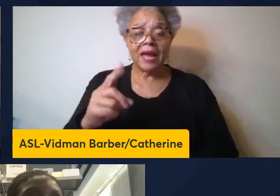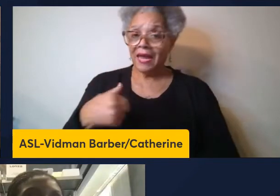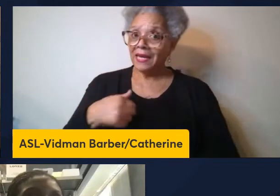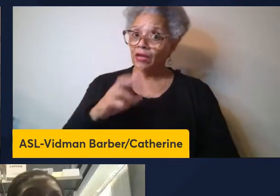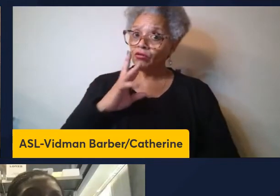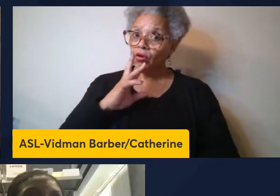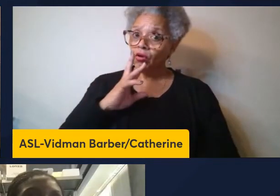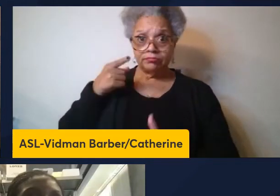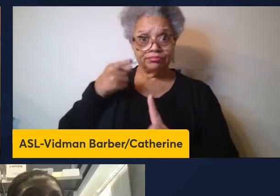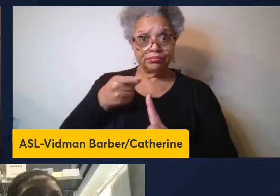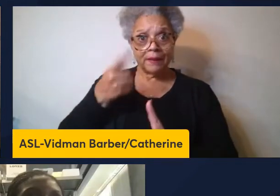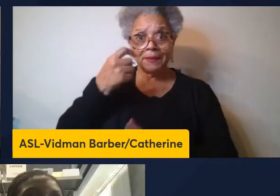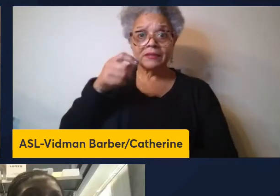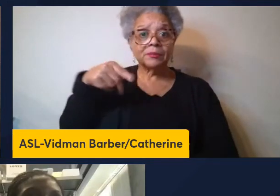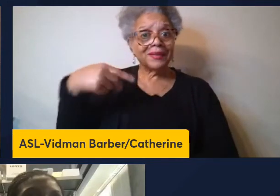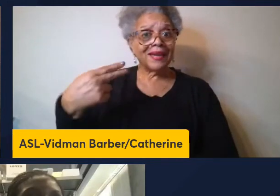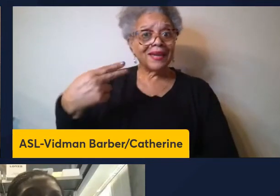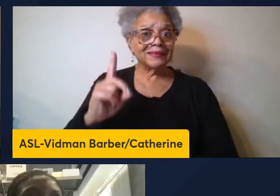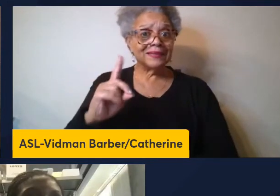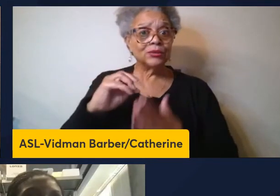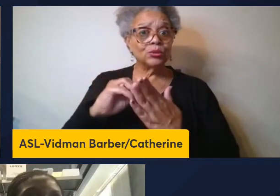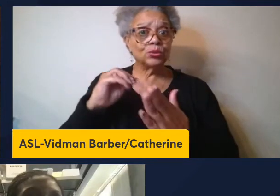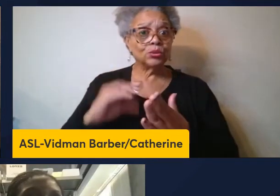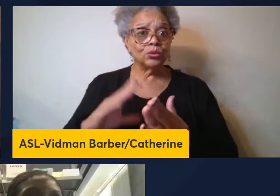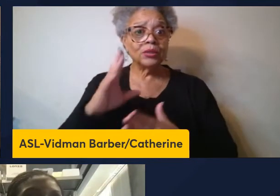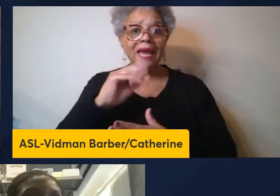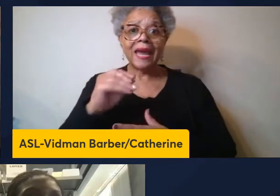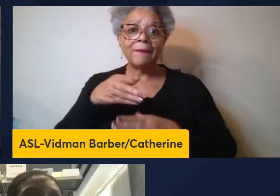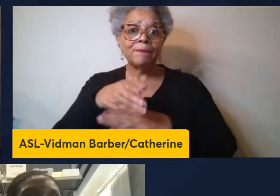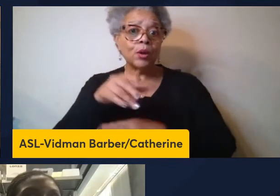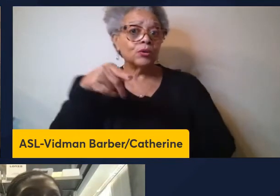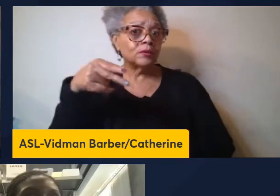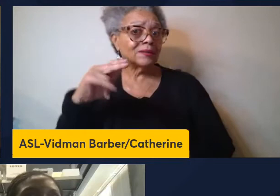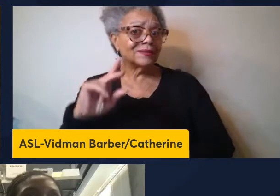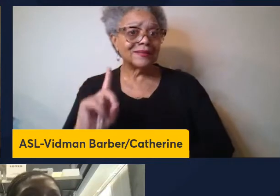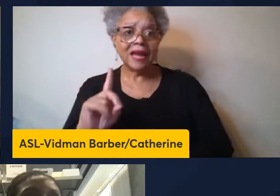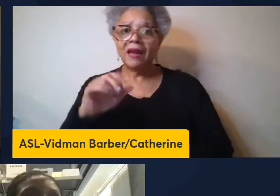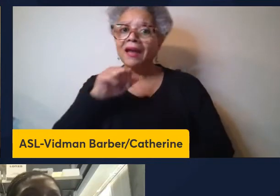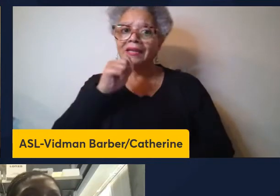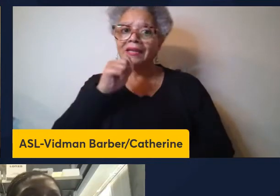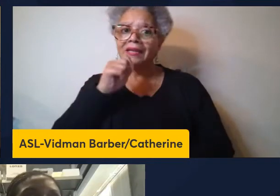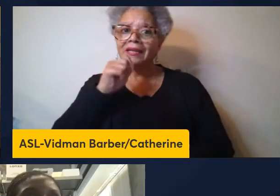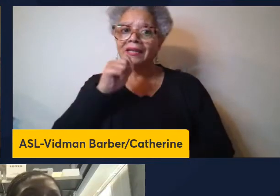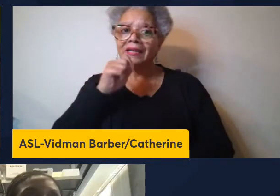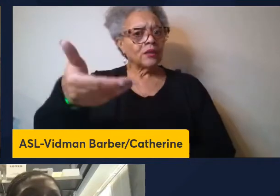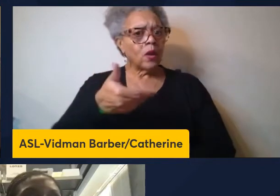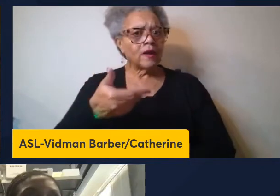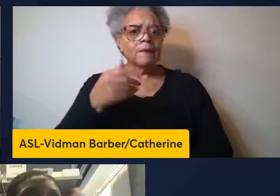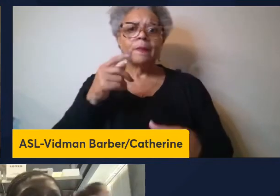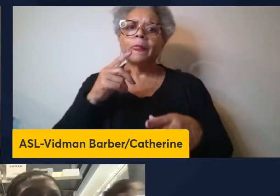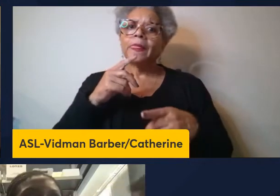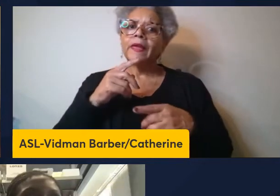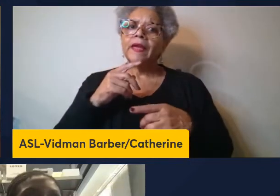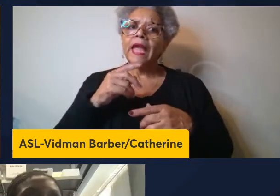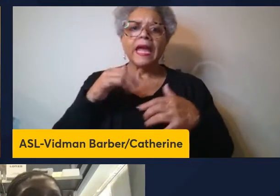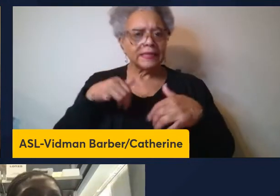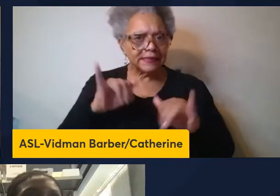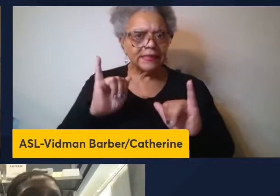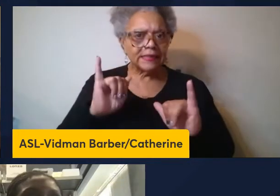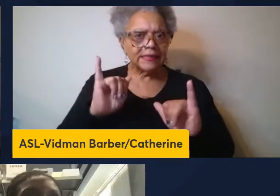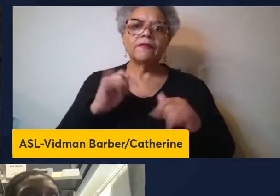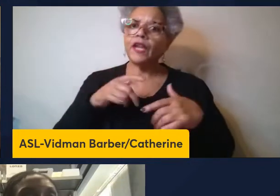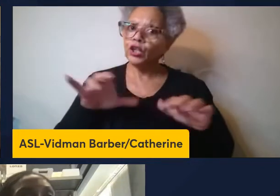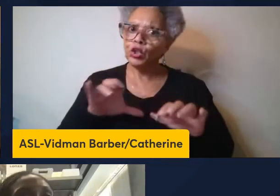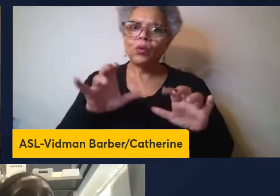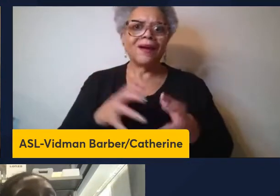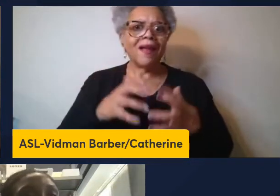say PhD students and postdocs are not always the most well compensated, and yet are doing a lot of the